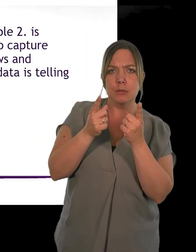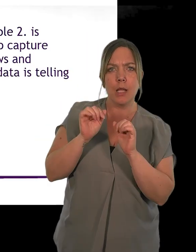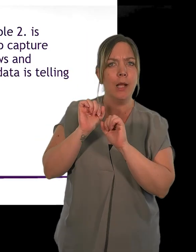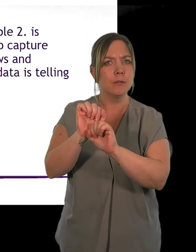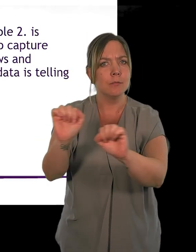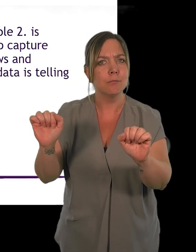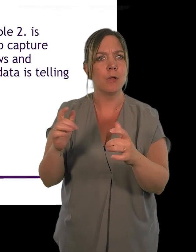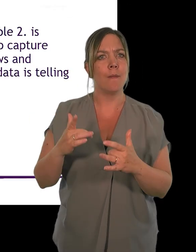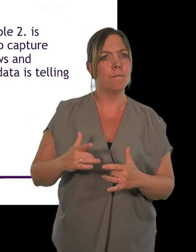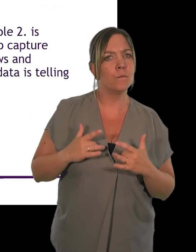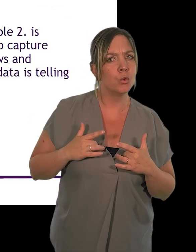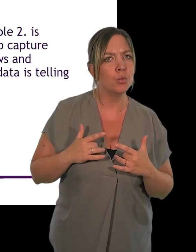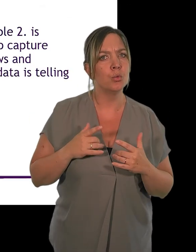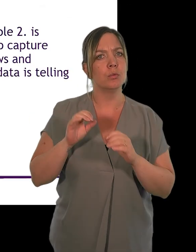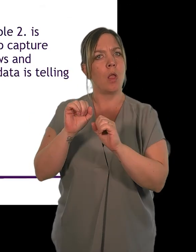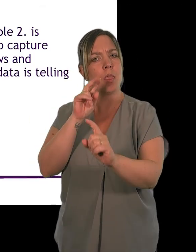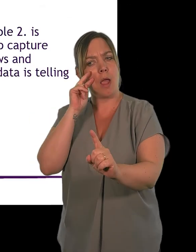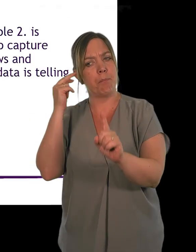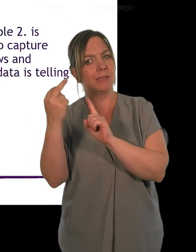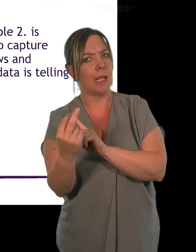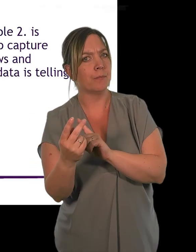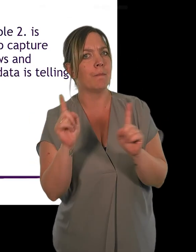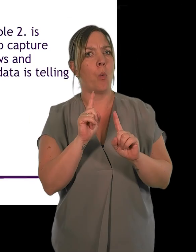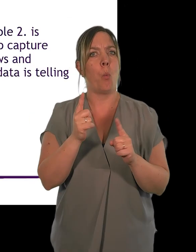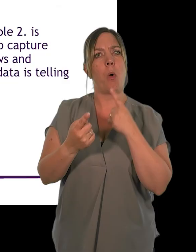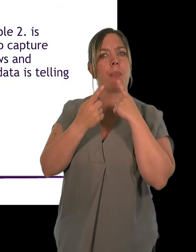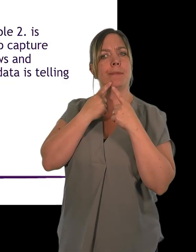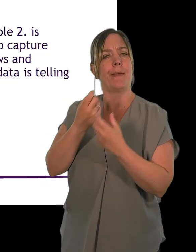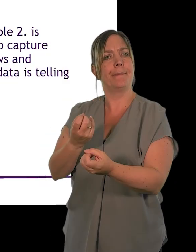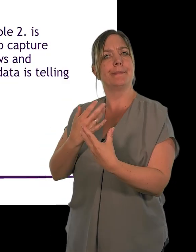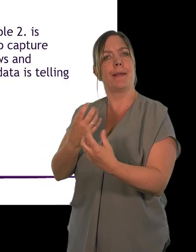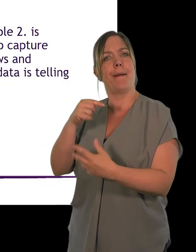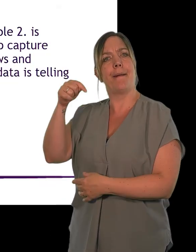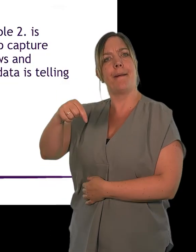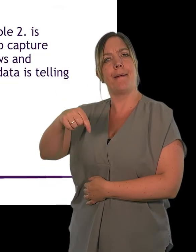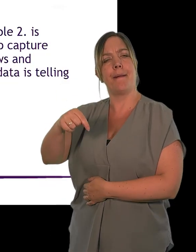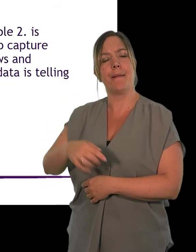and perceptions of what the data is telling you.